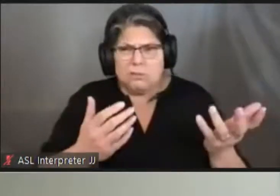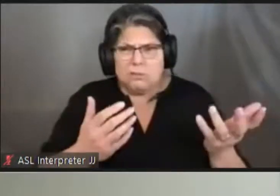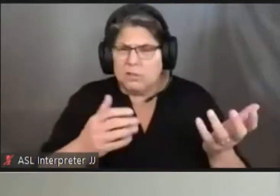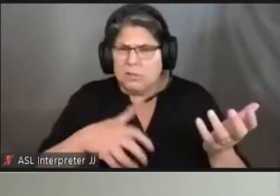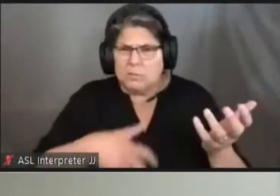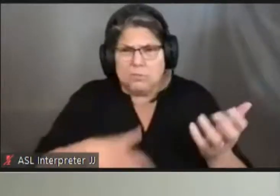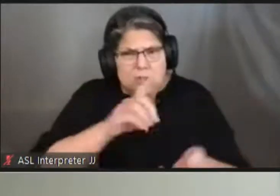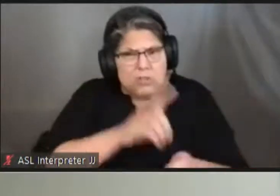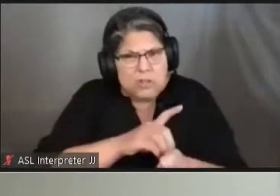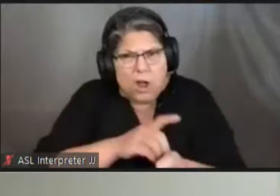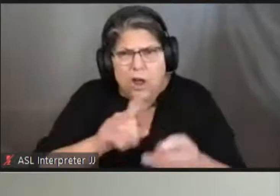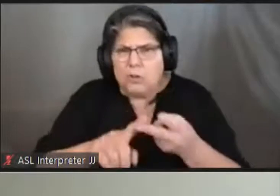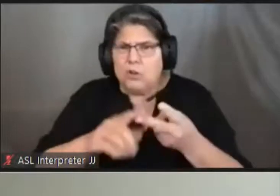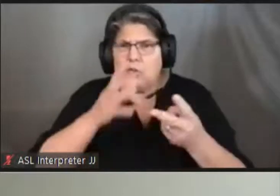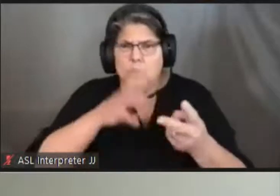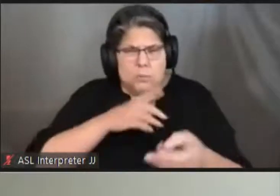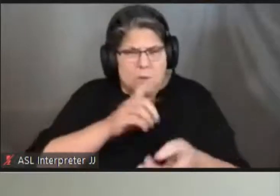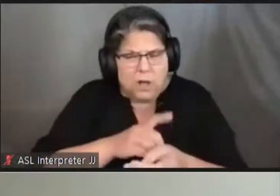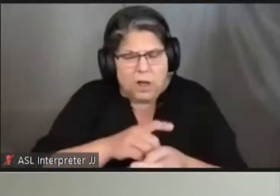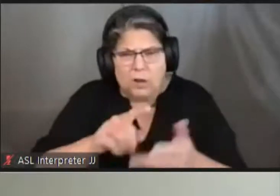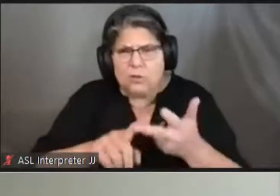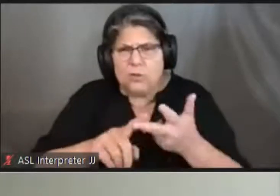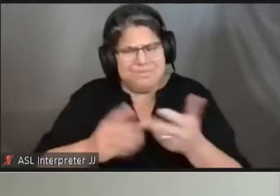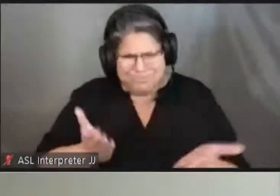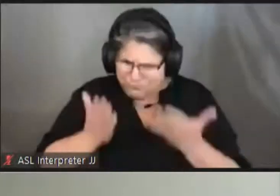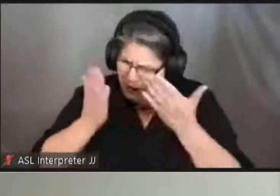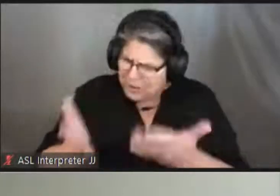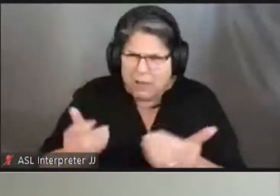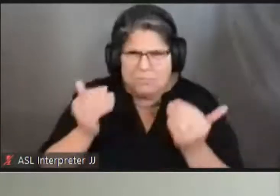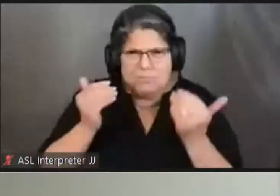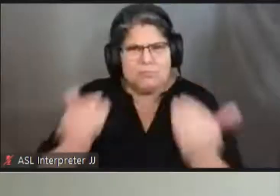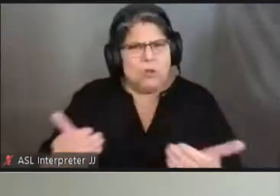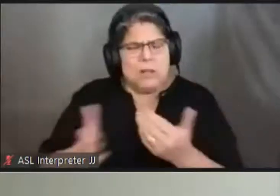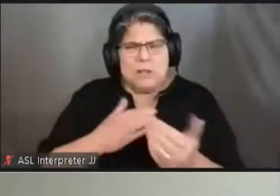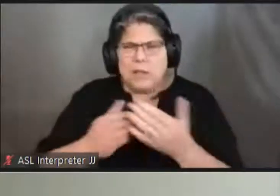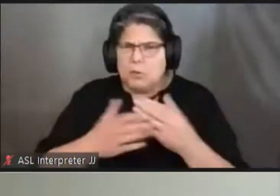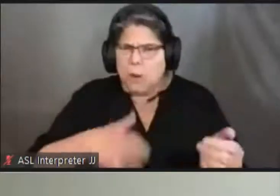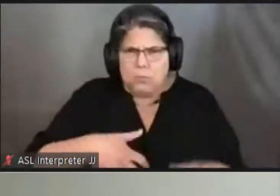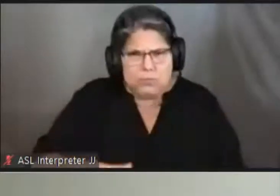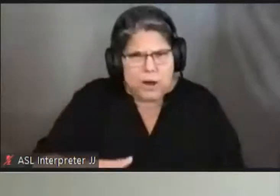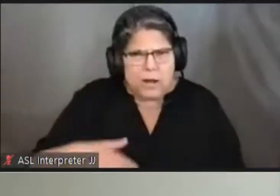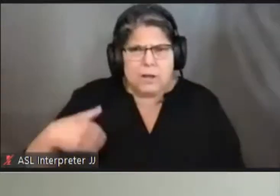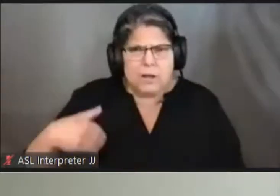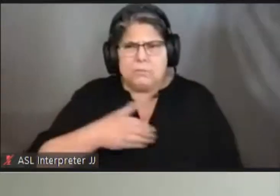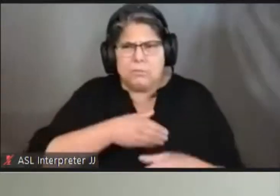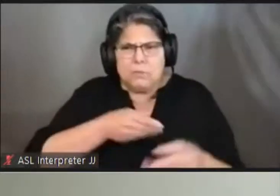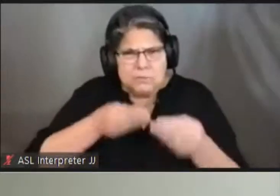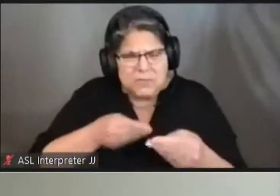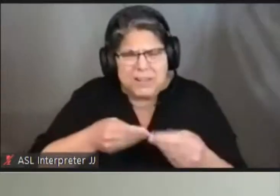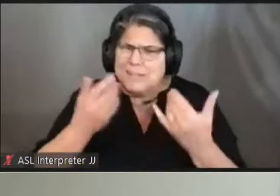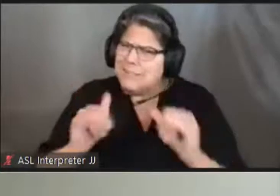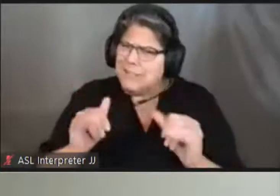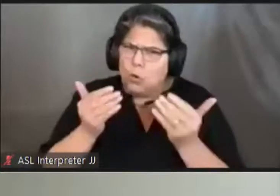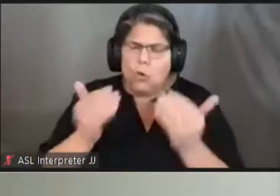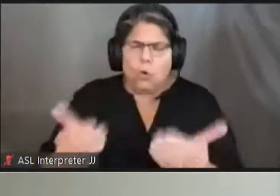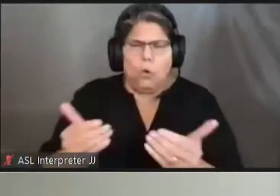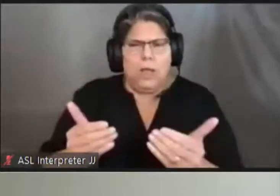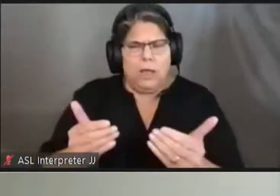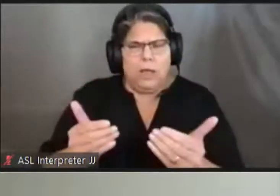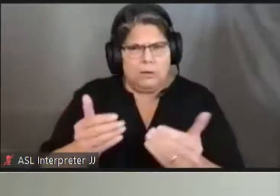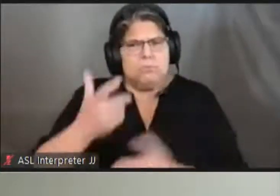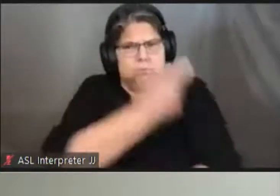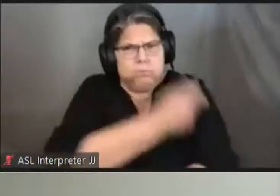for pregnant women and nursing women because the research does not show a problem, and in fact new research has